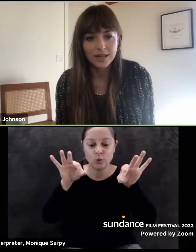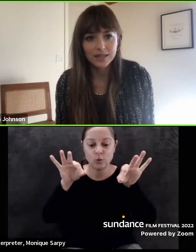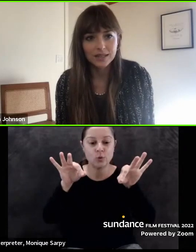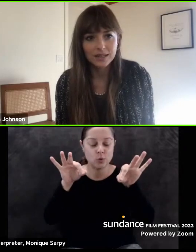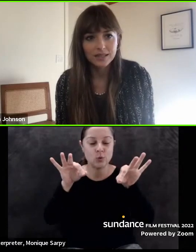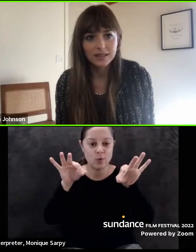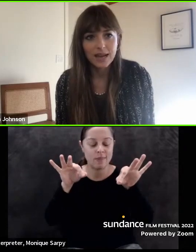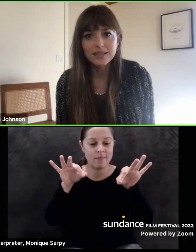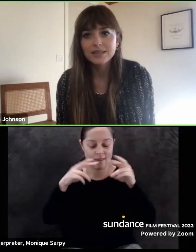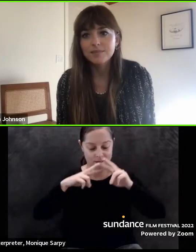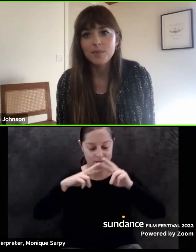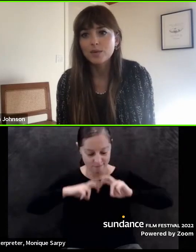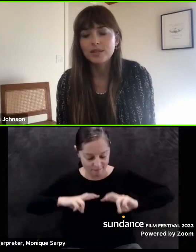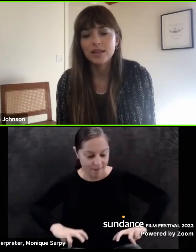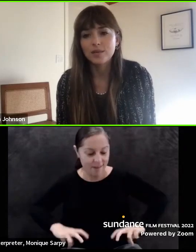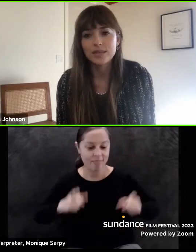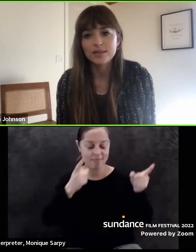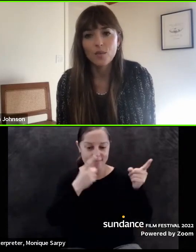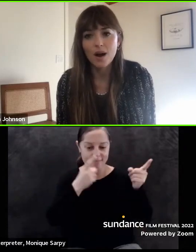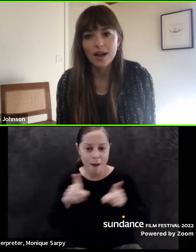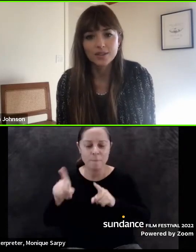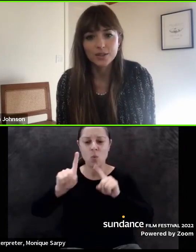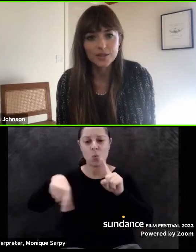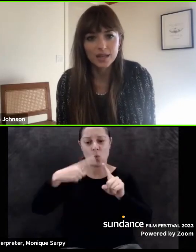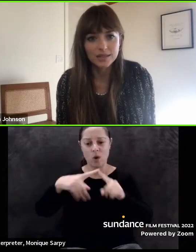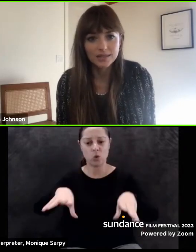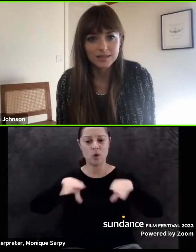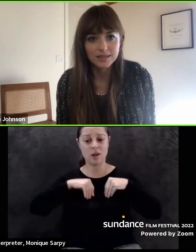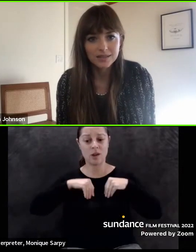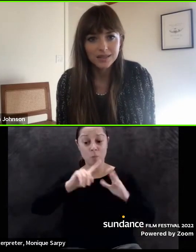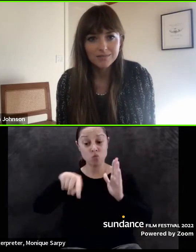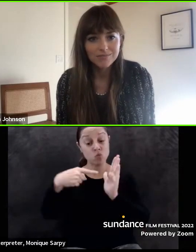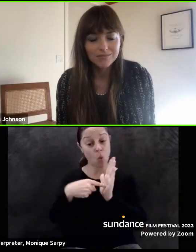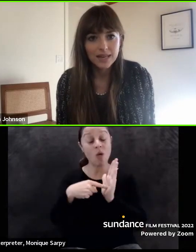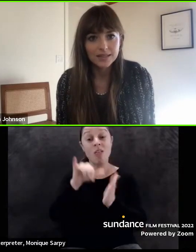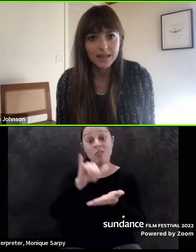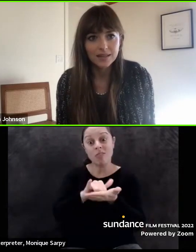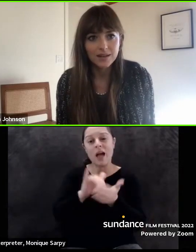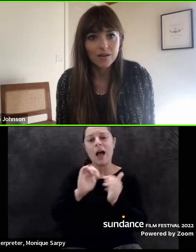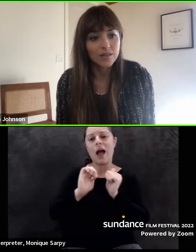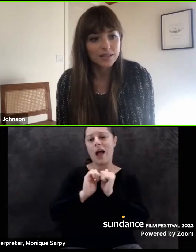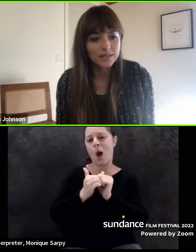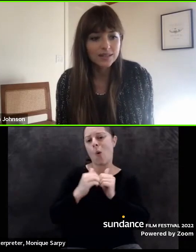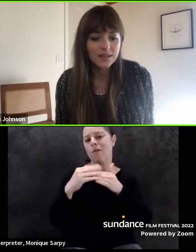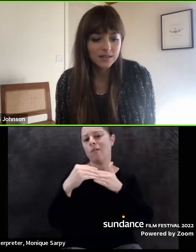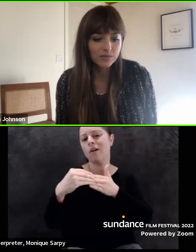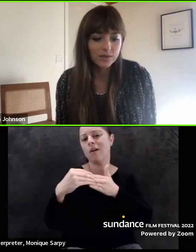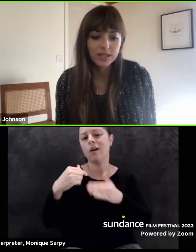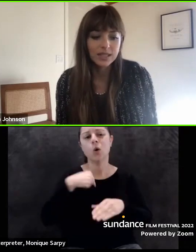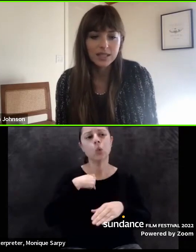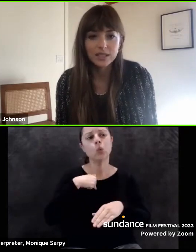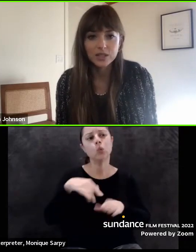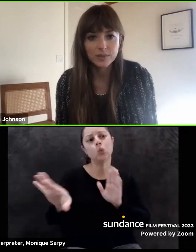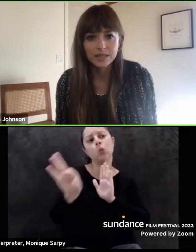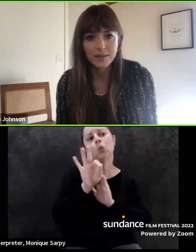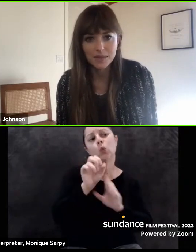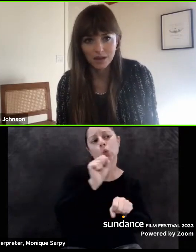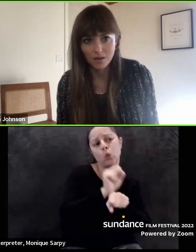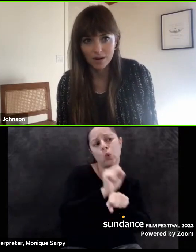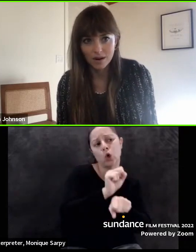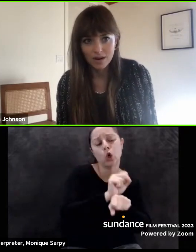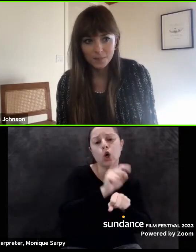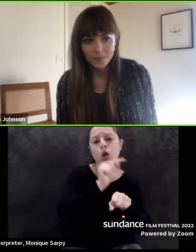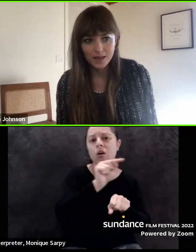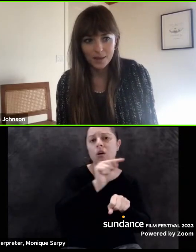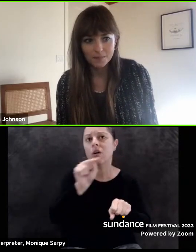role, that's mostly the reason why I choose things, is like, oh, this is gonna really teach me